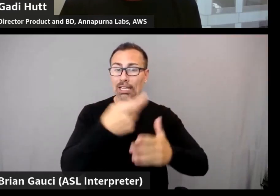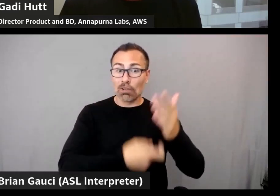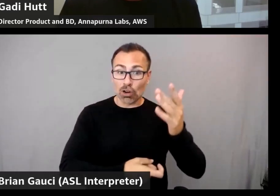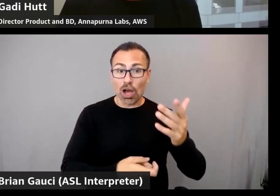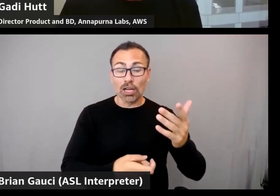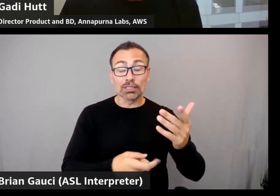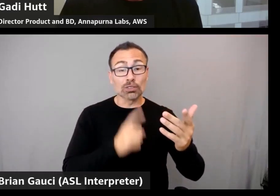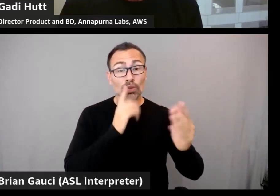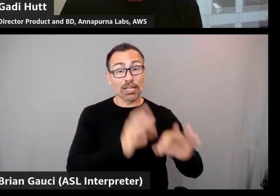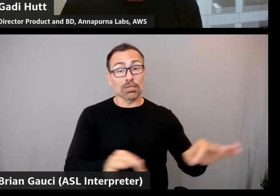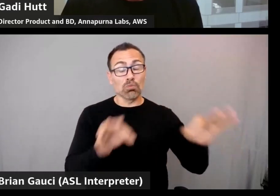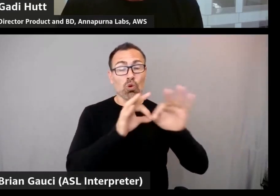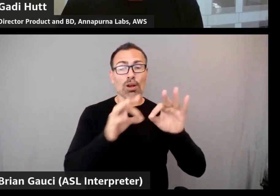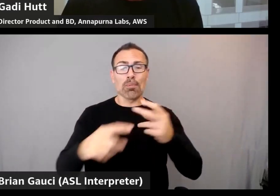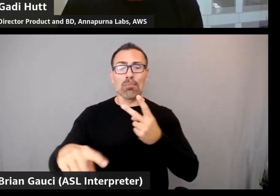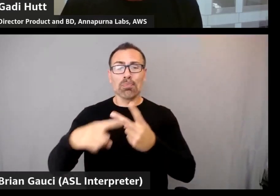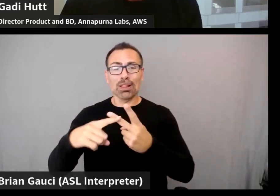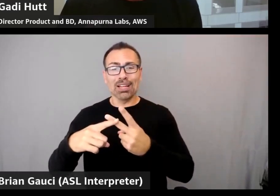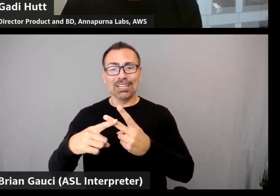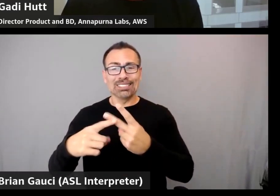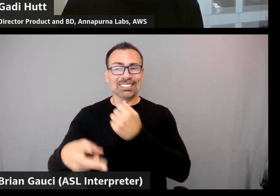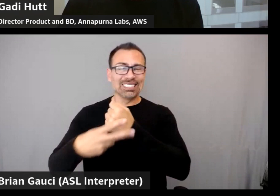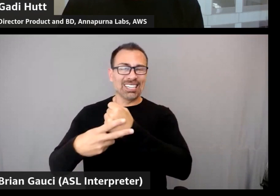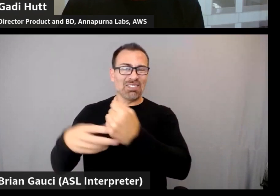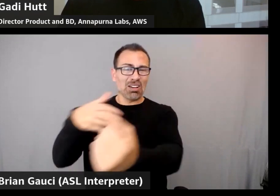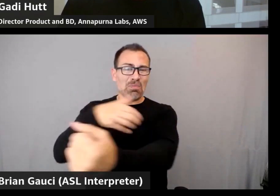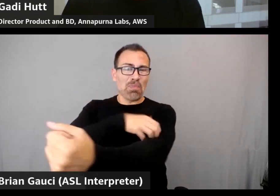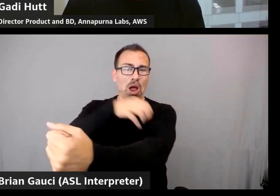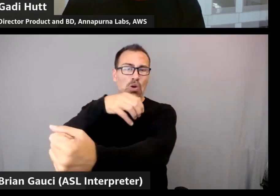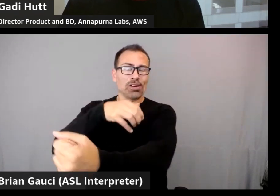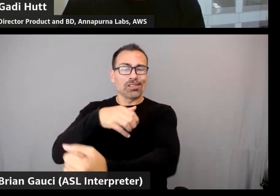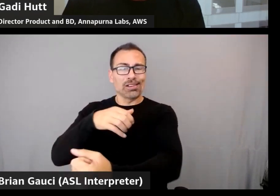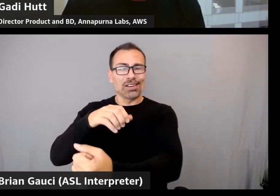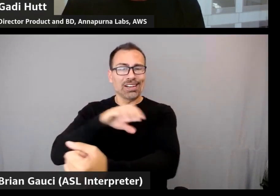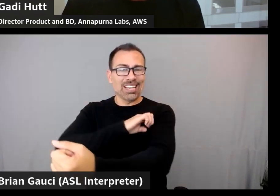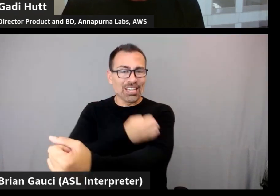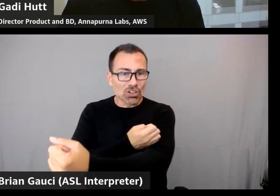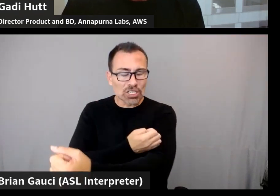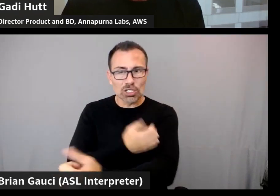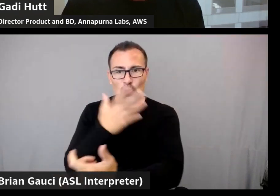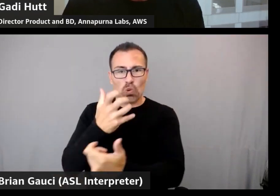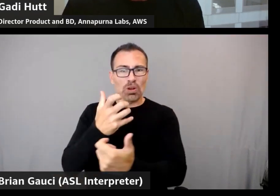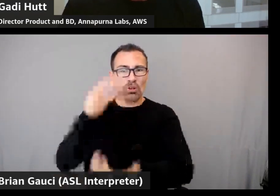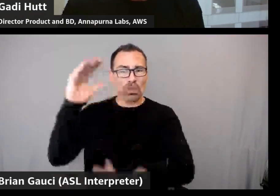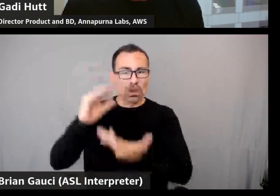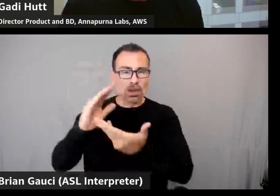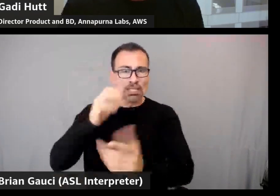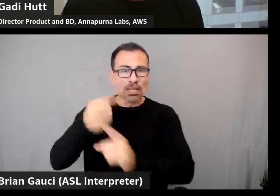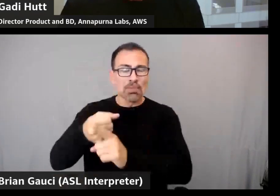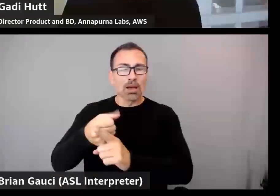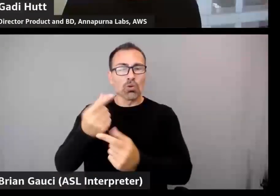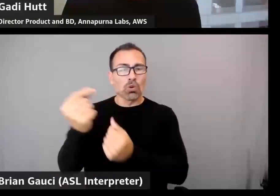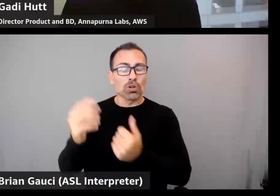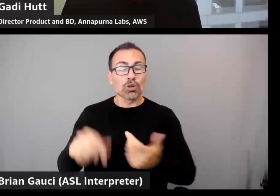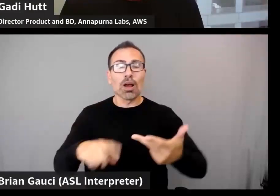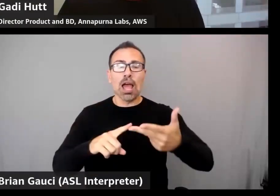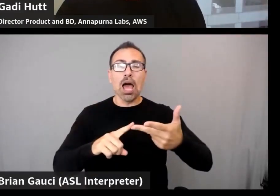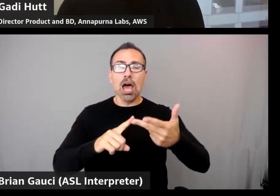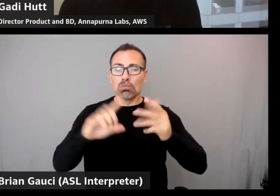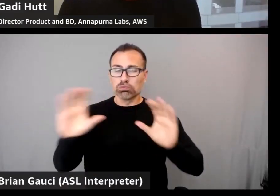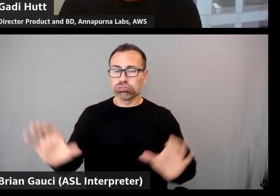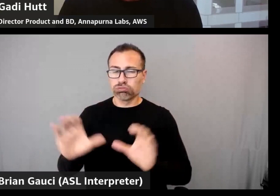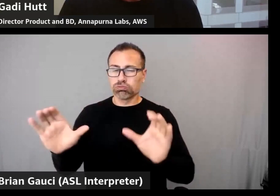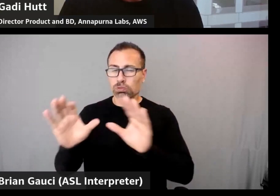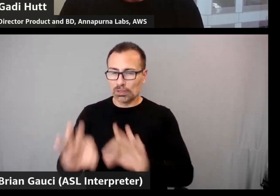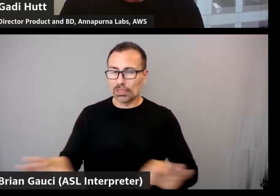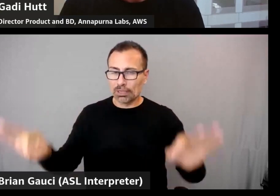important. We want to make sure we minimize the impact on what we do. And the performance is super important because customers want to